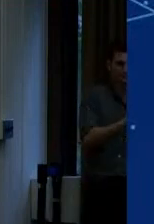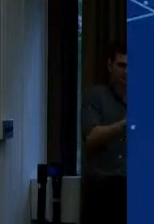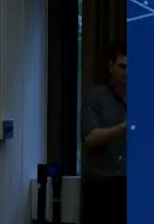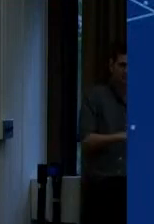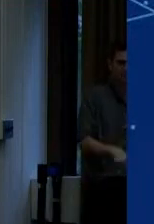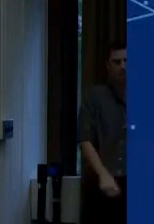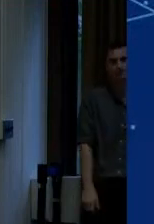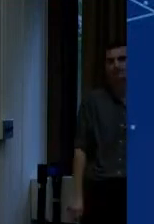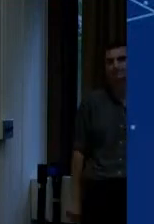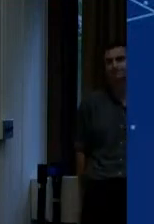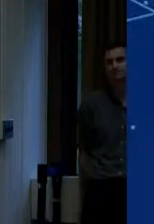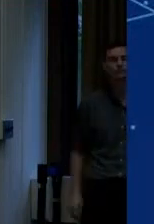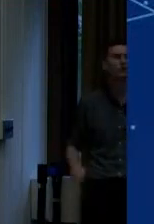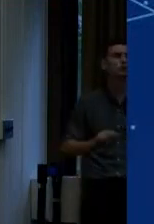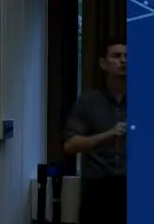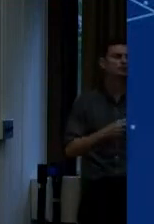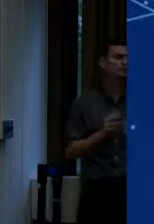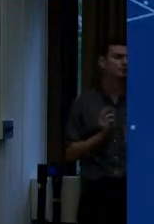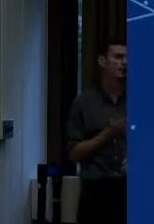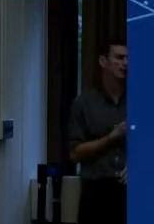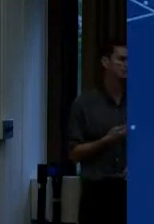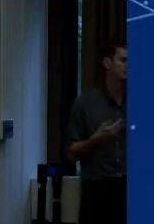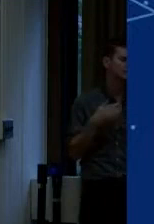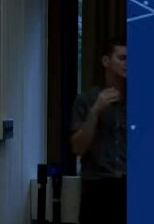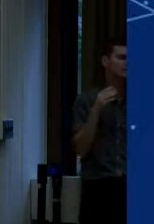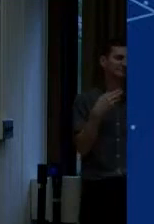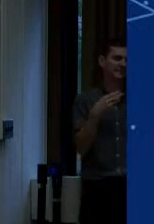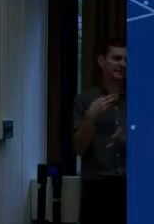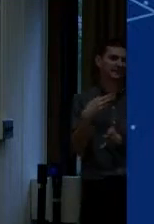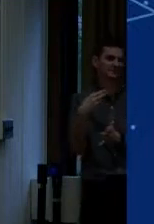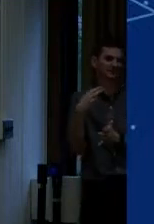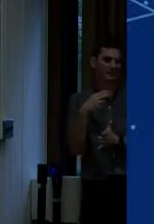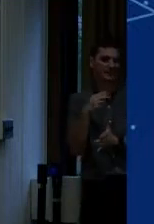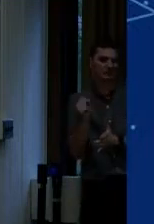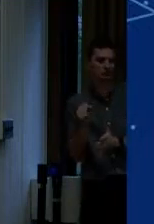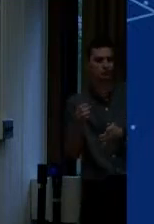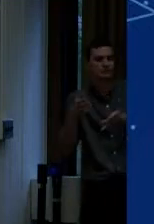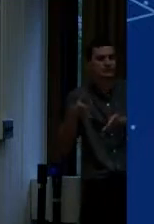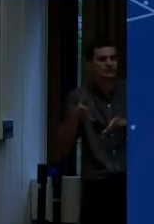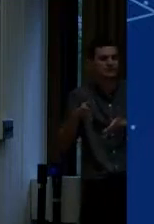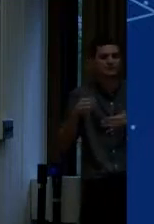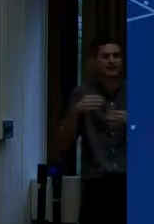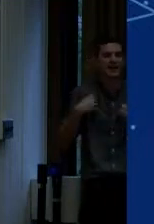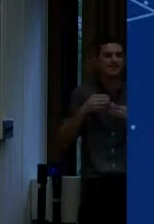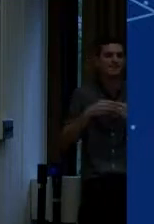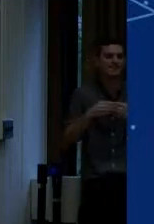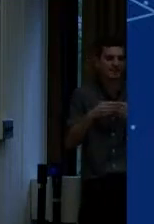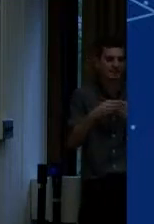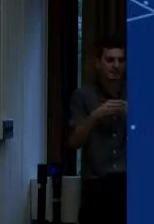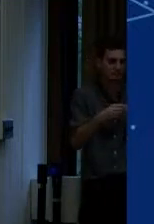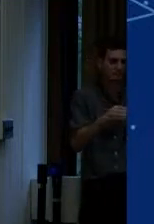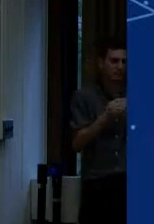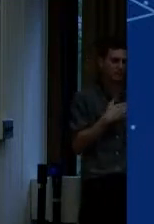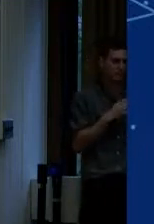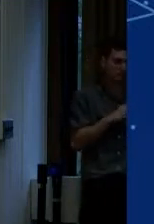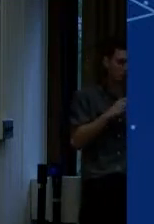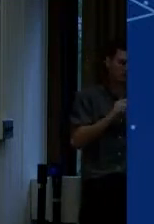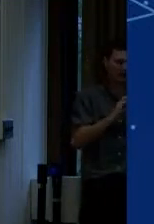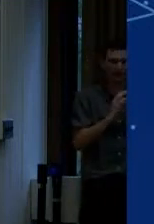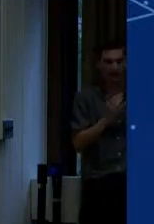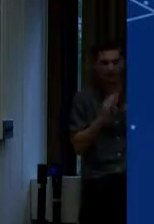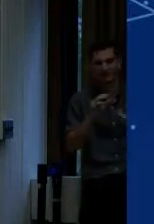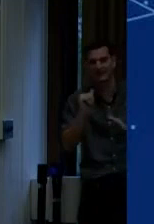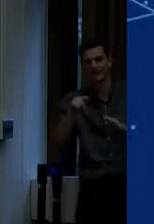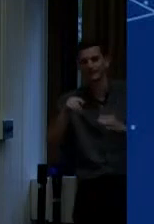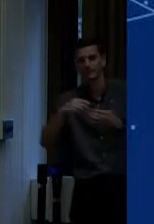Long Beach High School, and you know, as part of the International Baccalaureate program, we have flexibility as opposed to an AP program, is that we've pulled